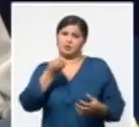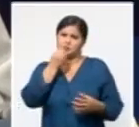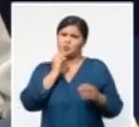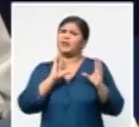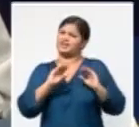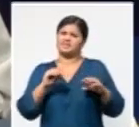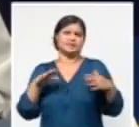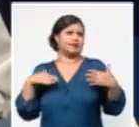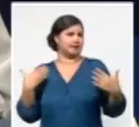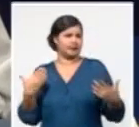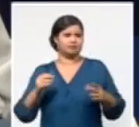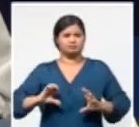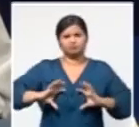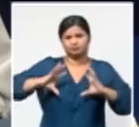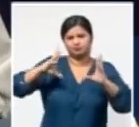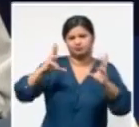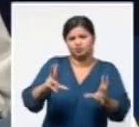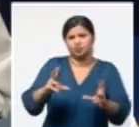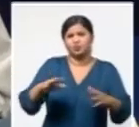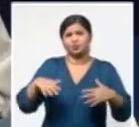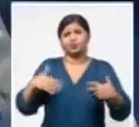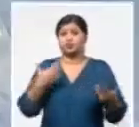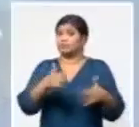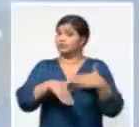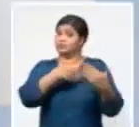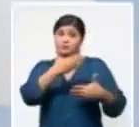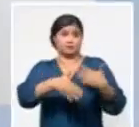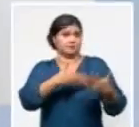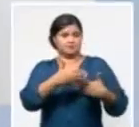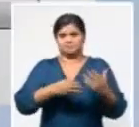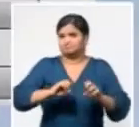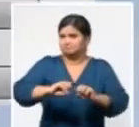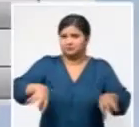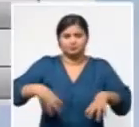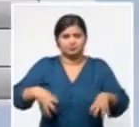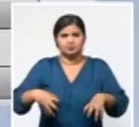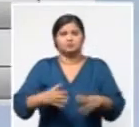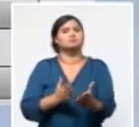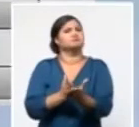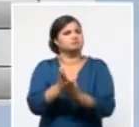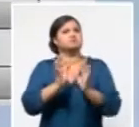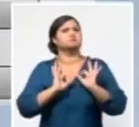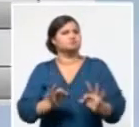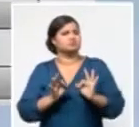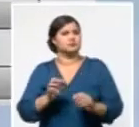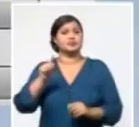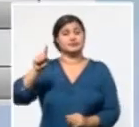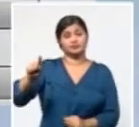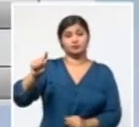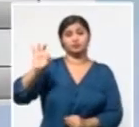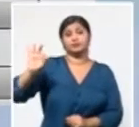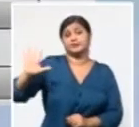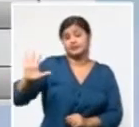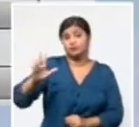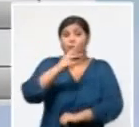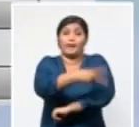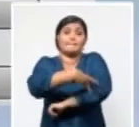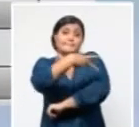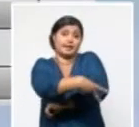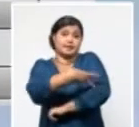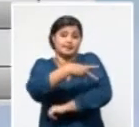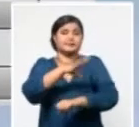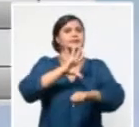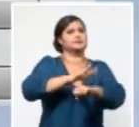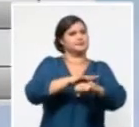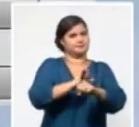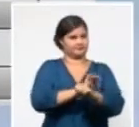The world remains practically with no control of the disease. The same 185 countries remained